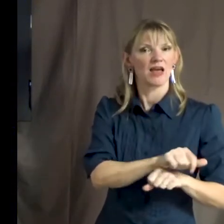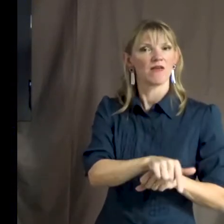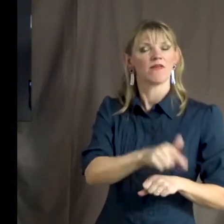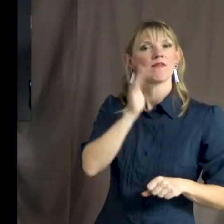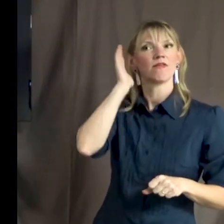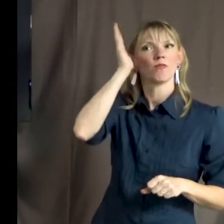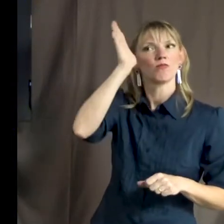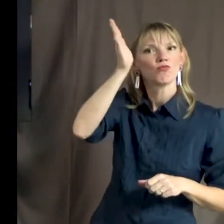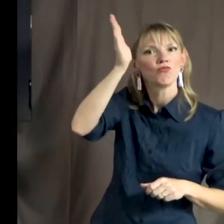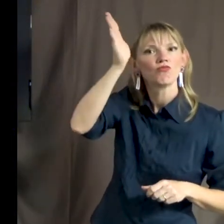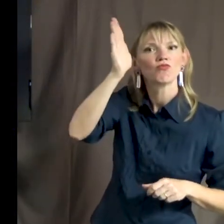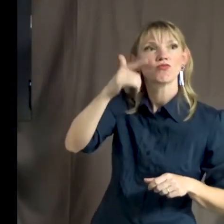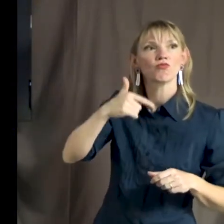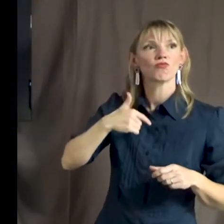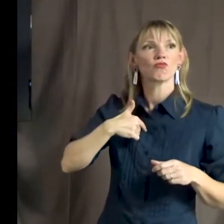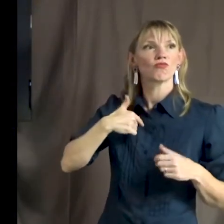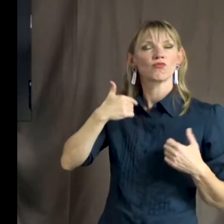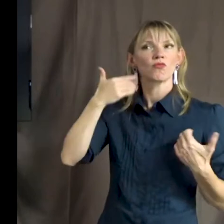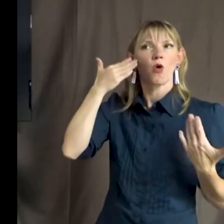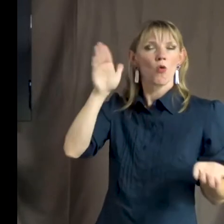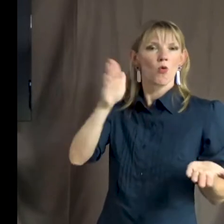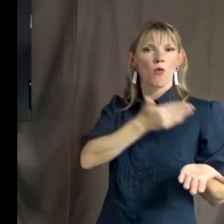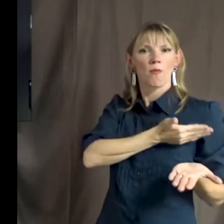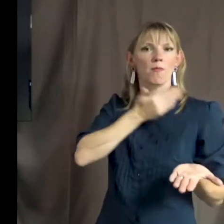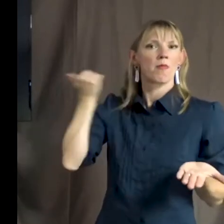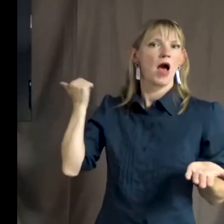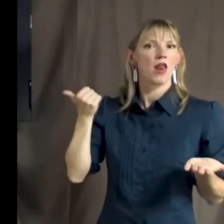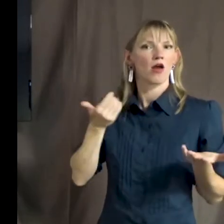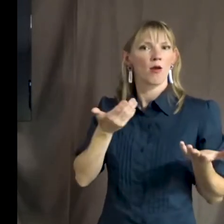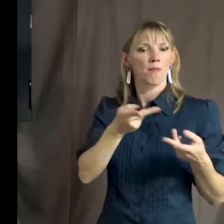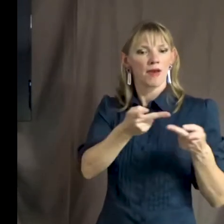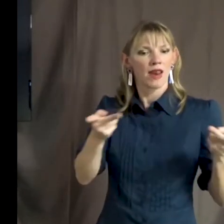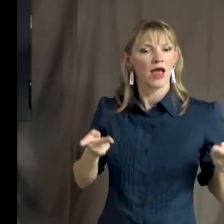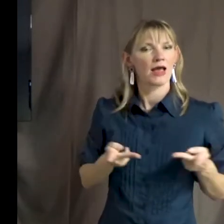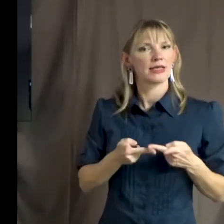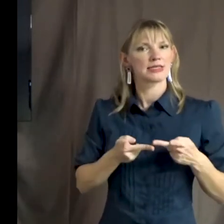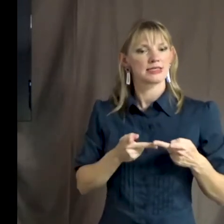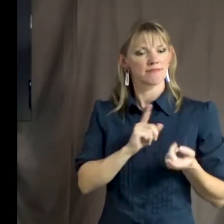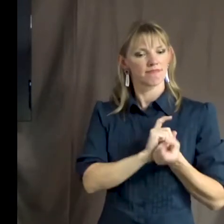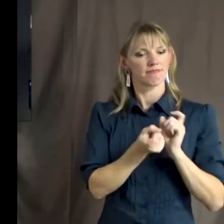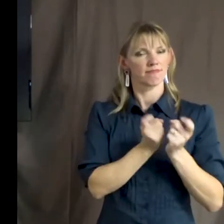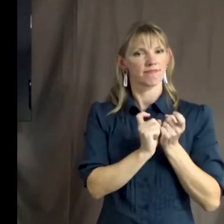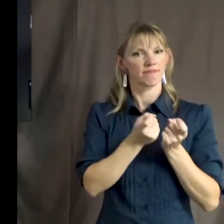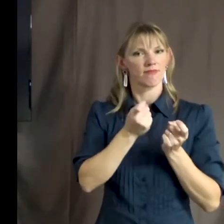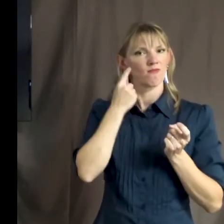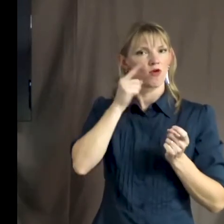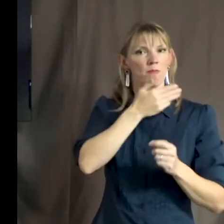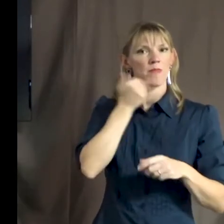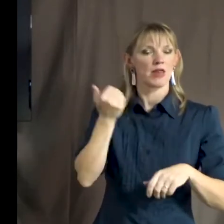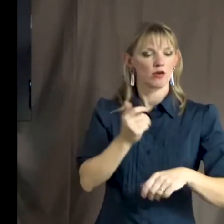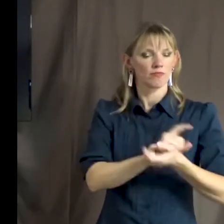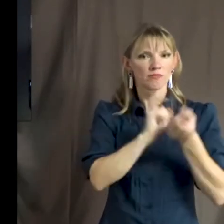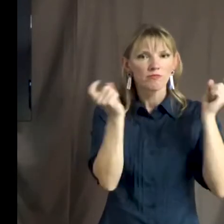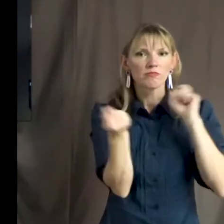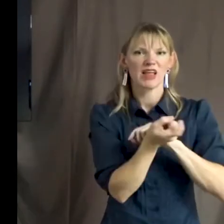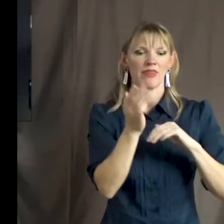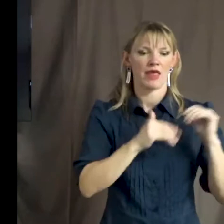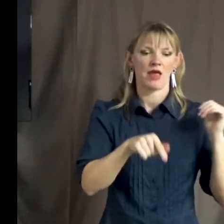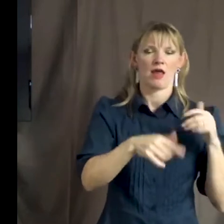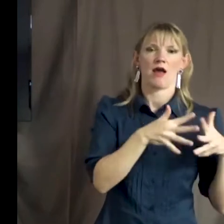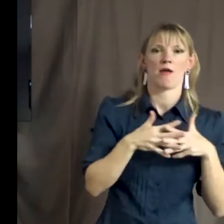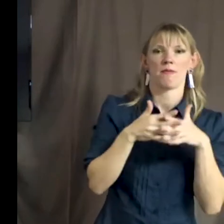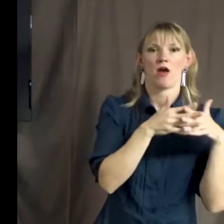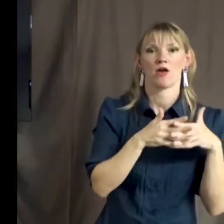profoundly, "I know of no soil better adapted to the growth of reform than American soil. I know of no country where the conditions